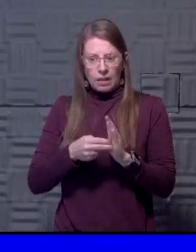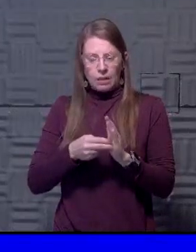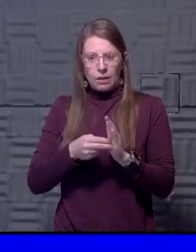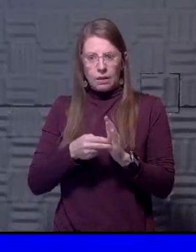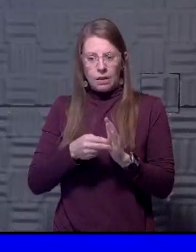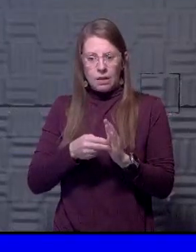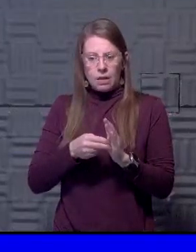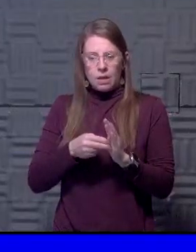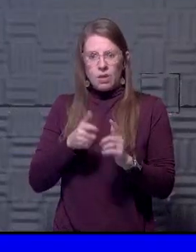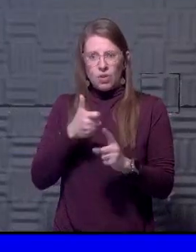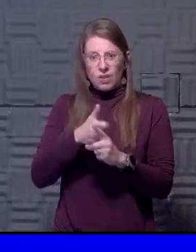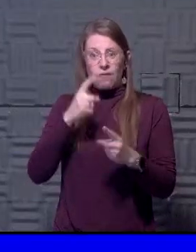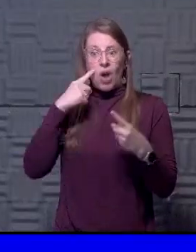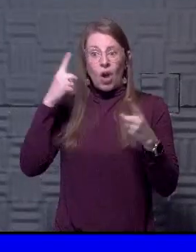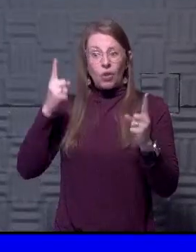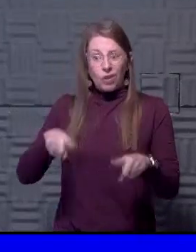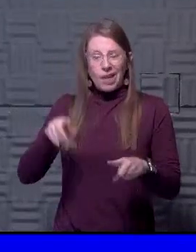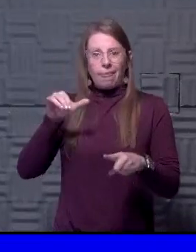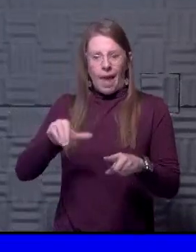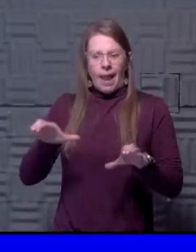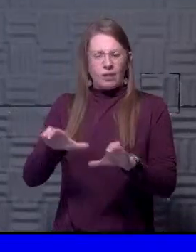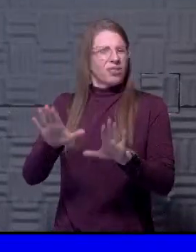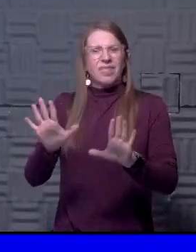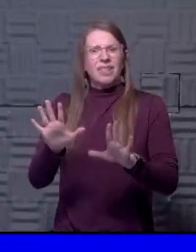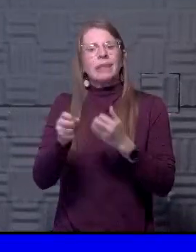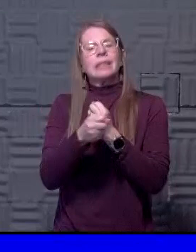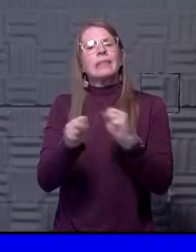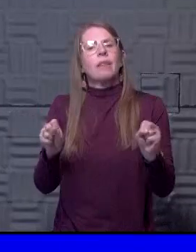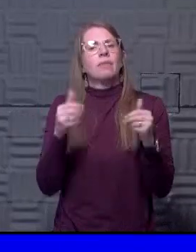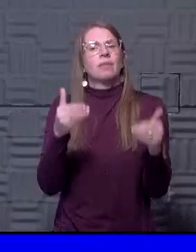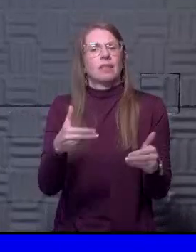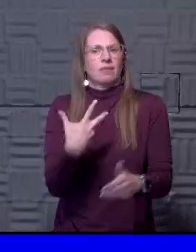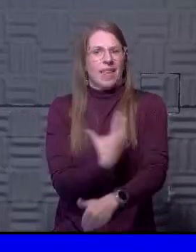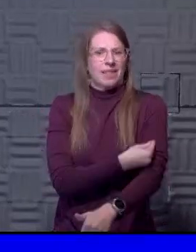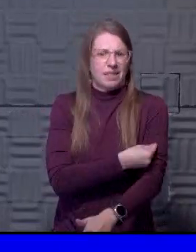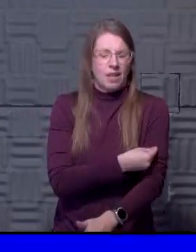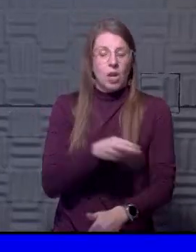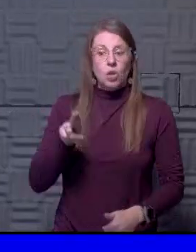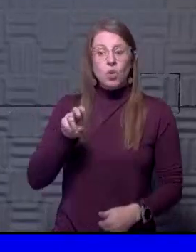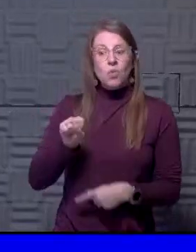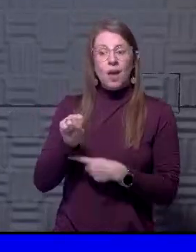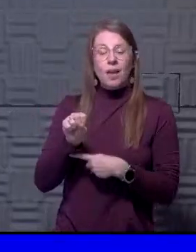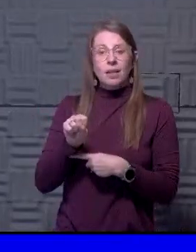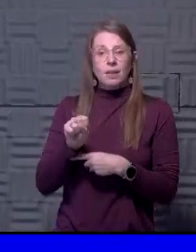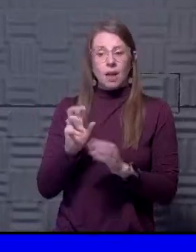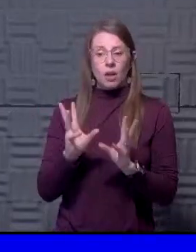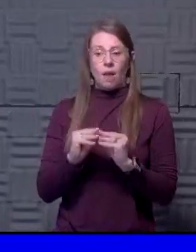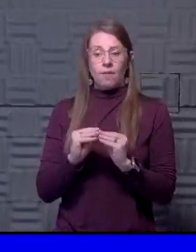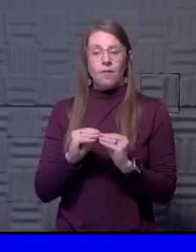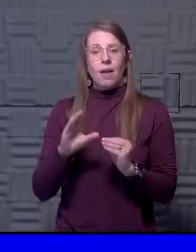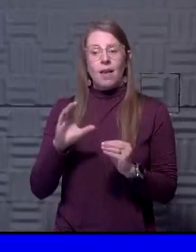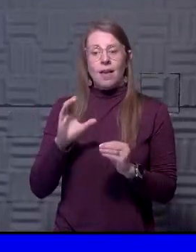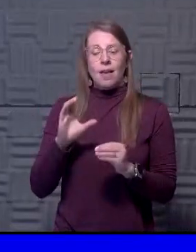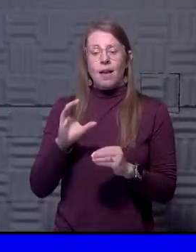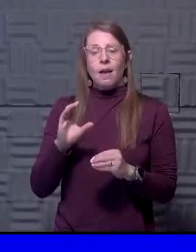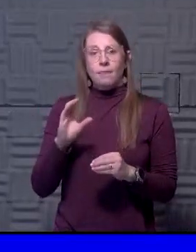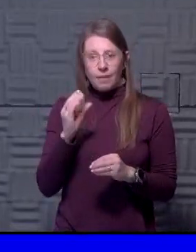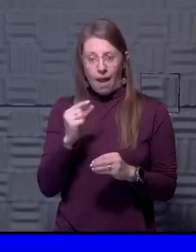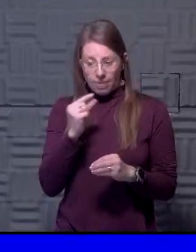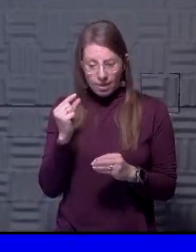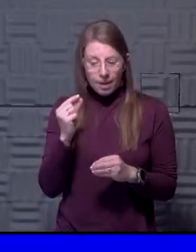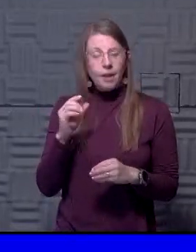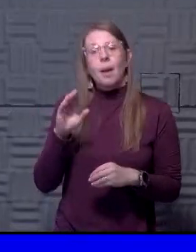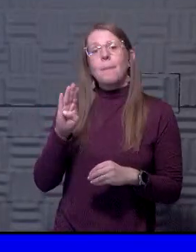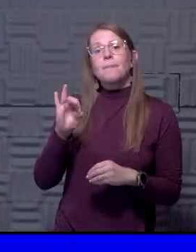that action. It is safe to go ahead and get the vaccines. Not only has the U.S. Conference of Catholic Bishops come out and said that, but the